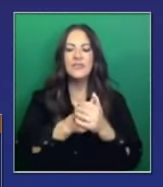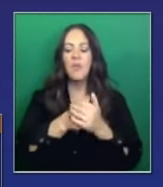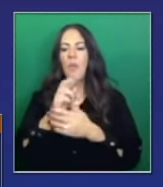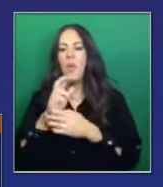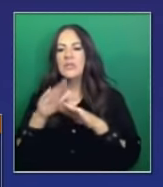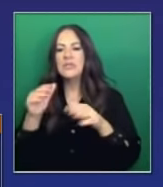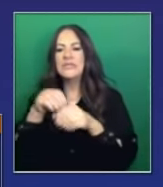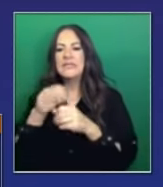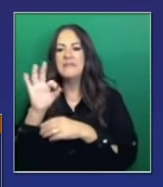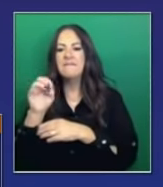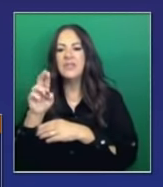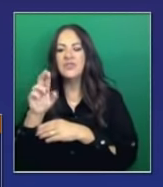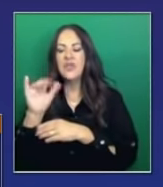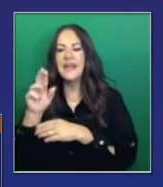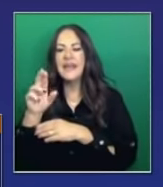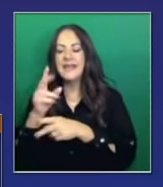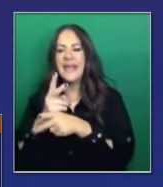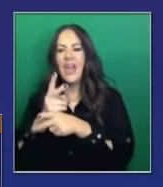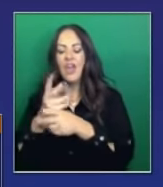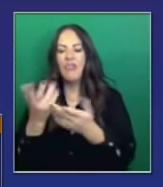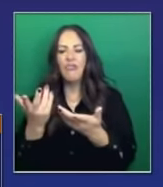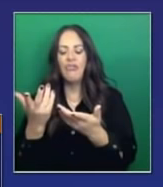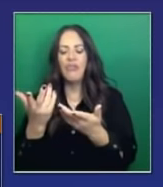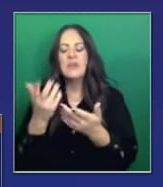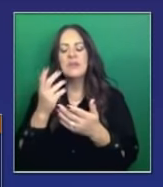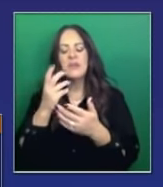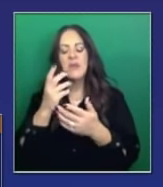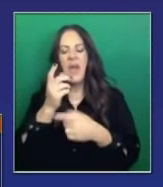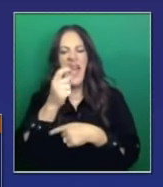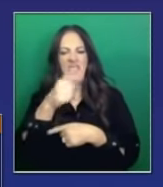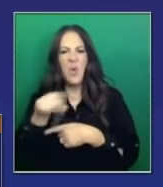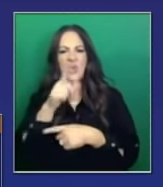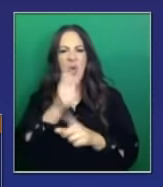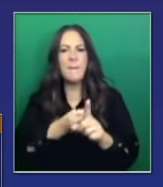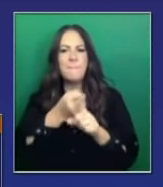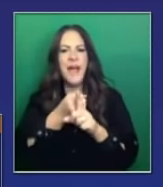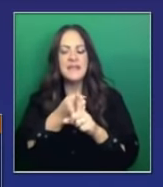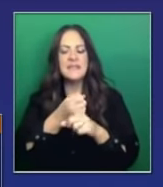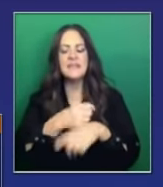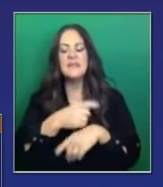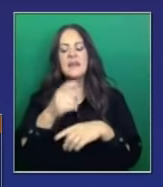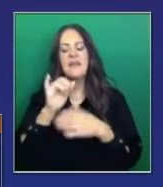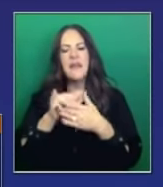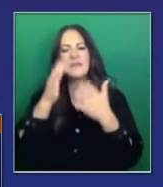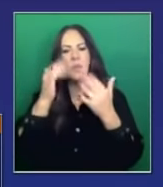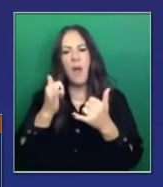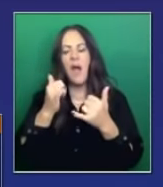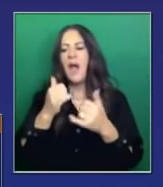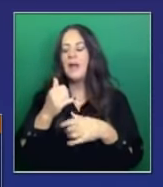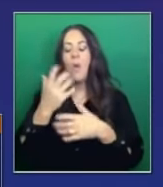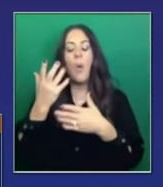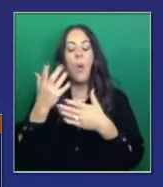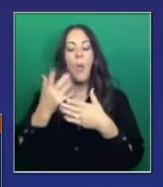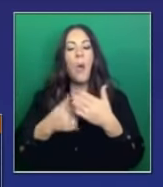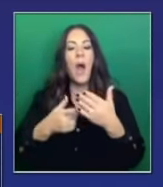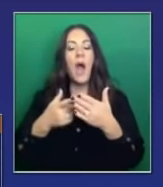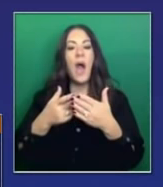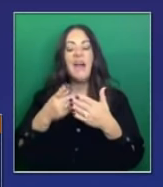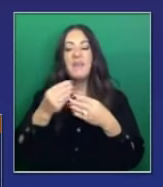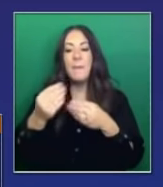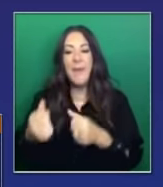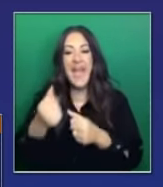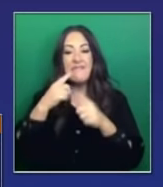disproportionately impacted by this pandemic. We're also working with our federal partners to get the costs associated with testing covered through our